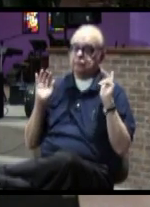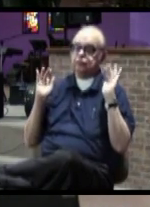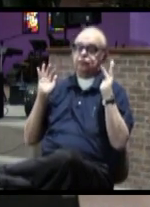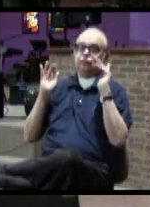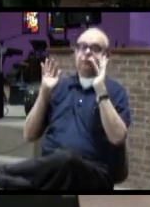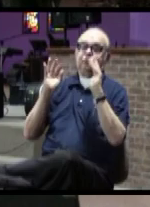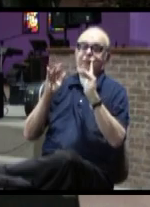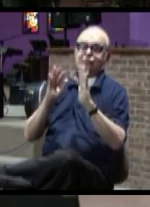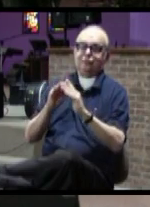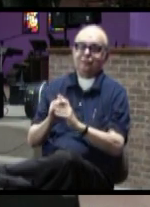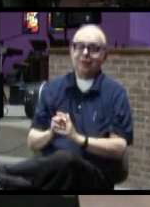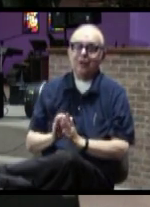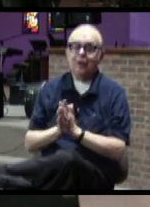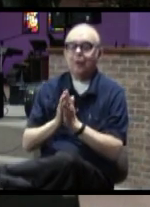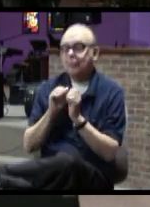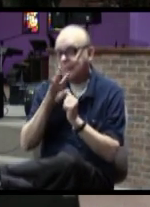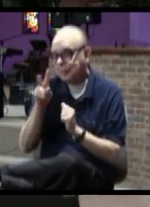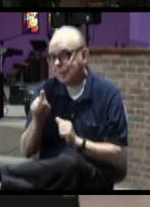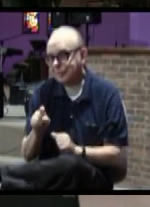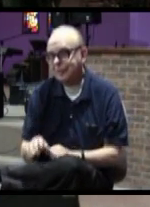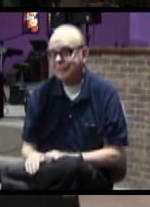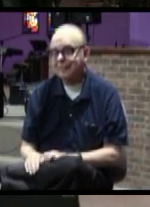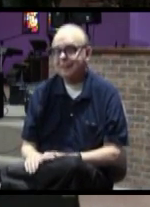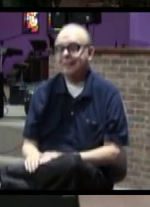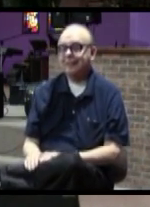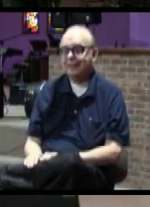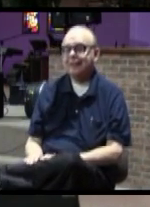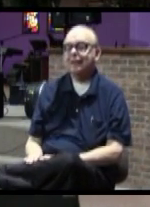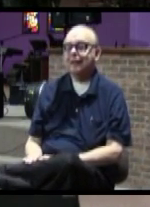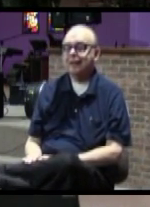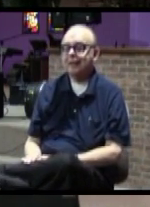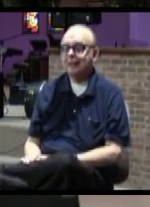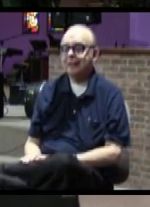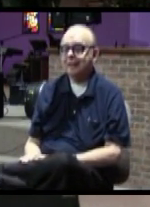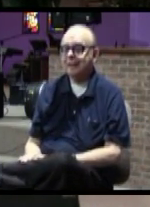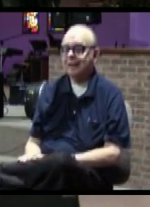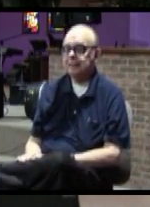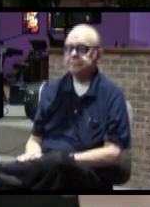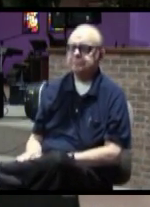They were flooded with applicants.